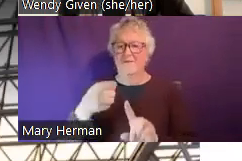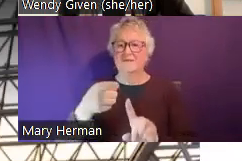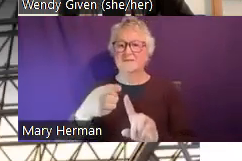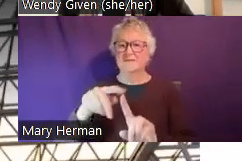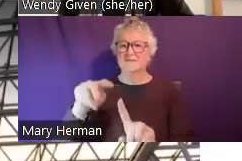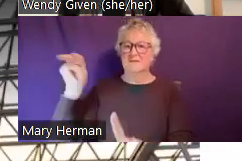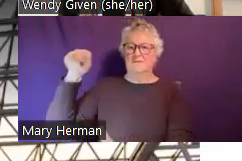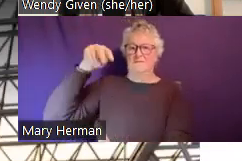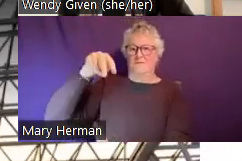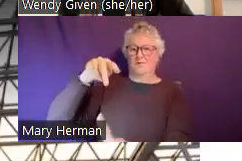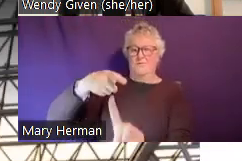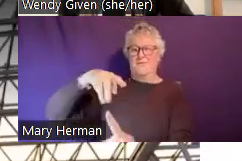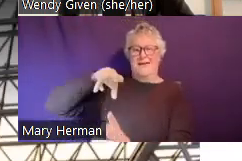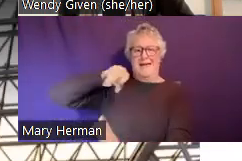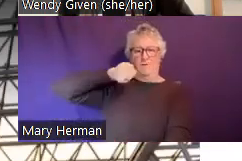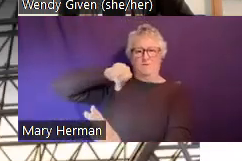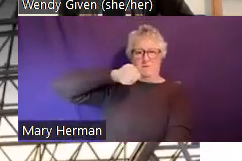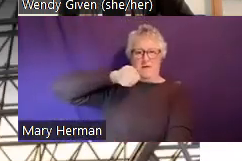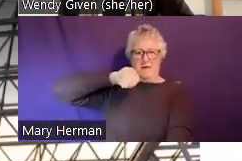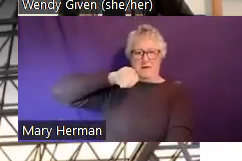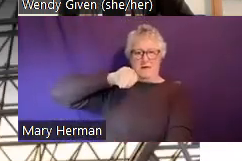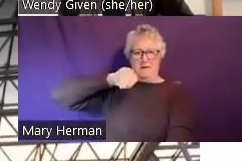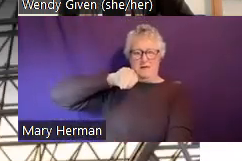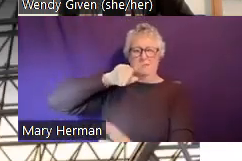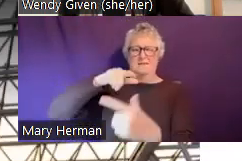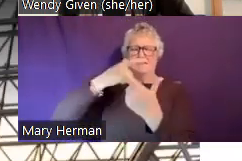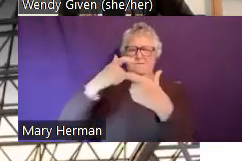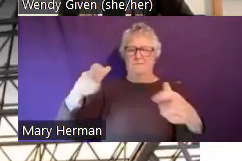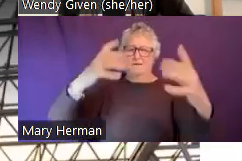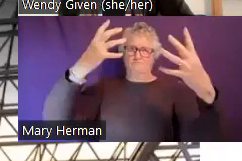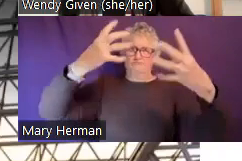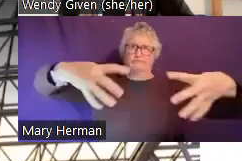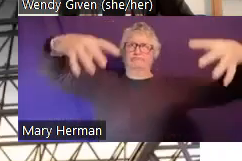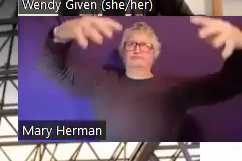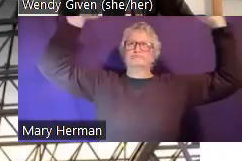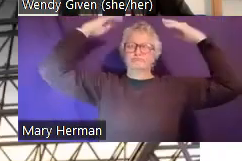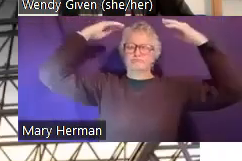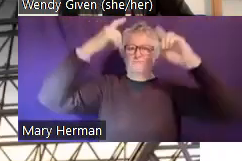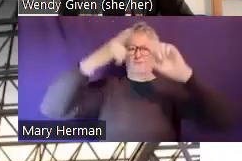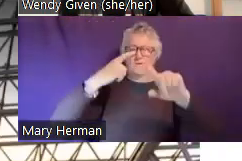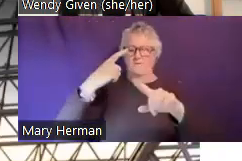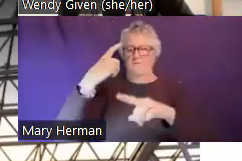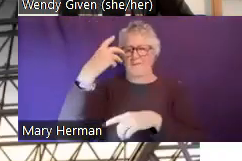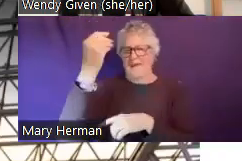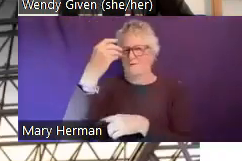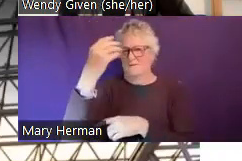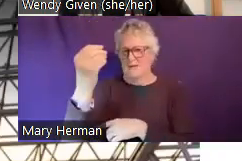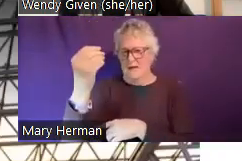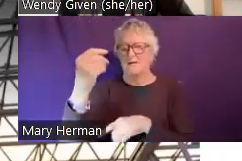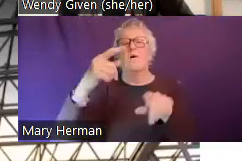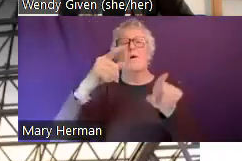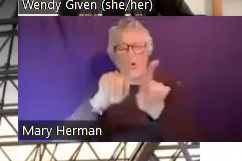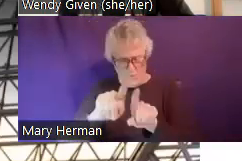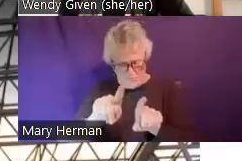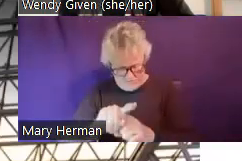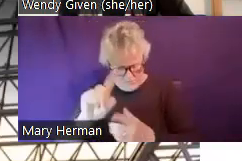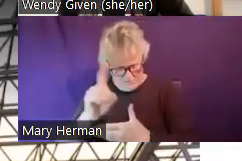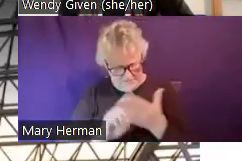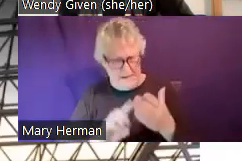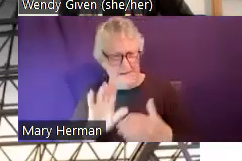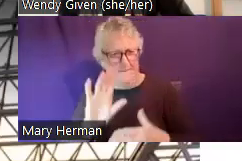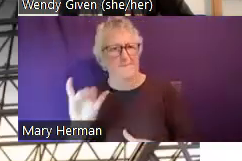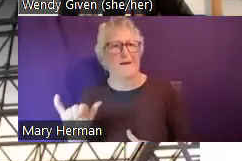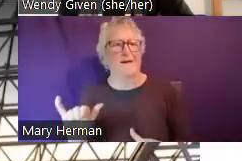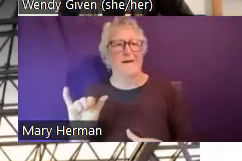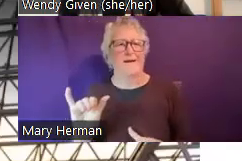This is the big canopy that's out there that was also designed by ZGF Architects, who is working on this new terminal core